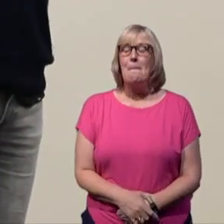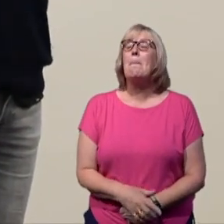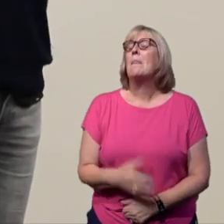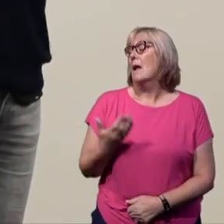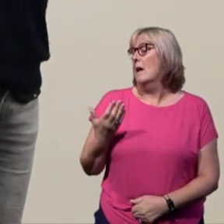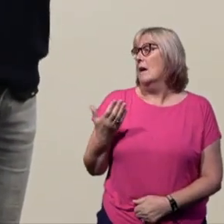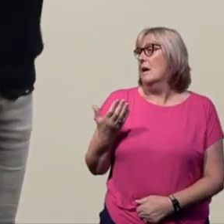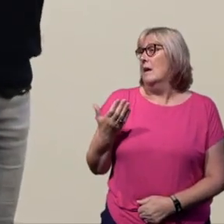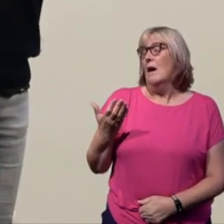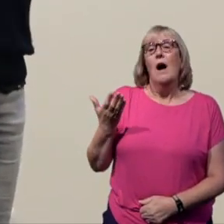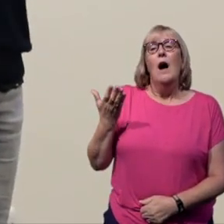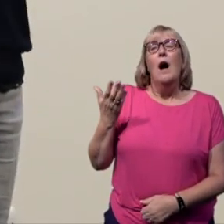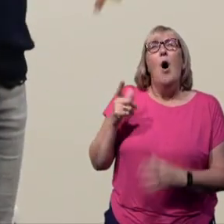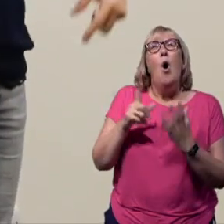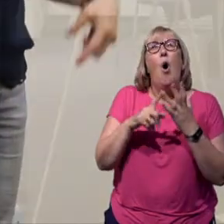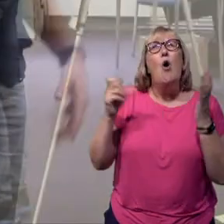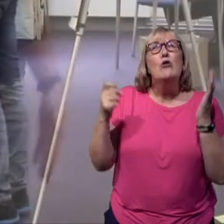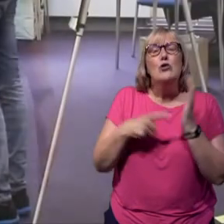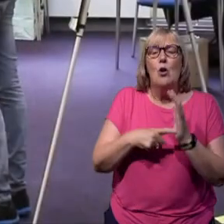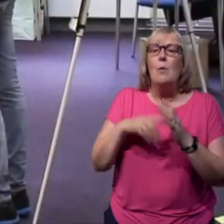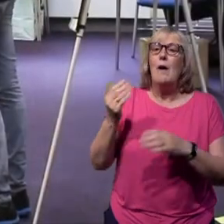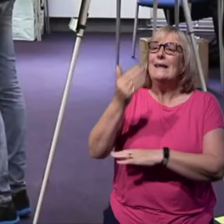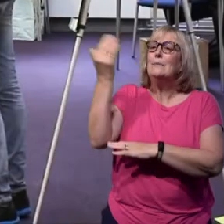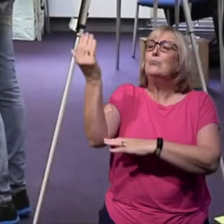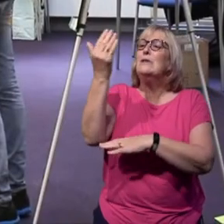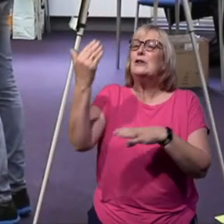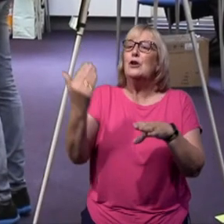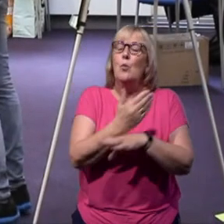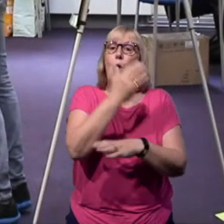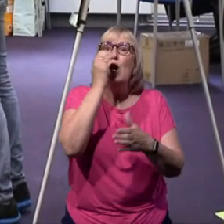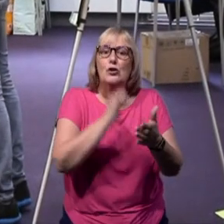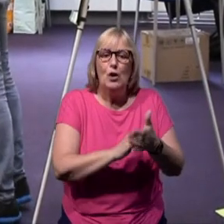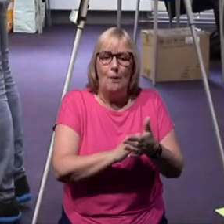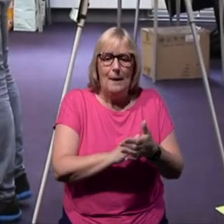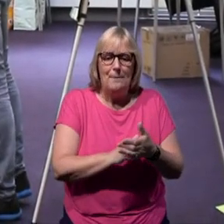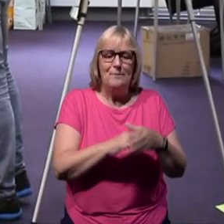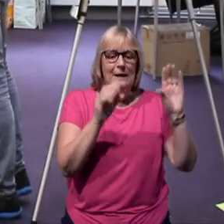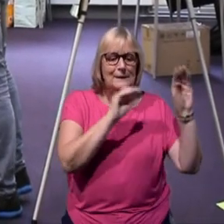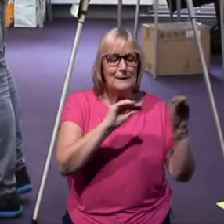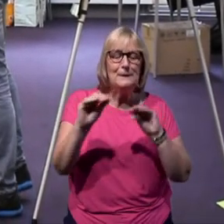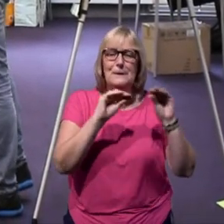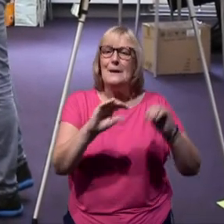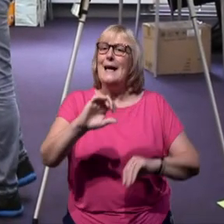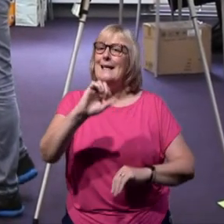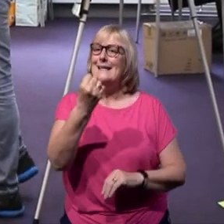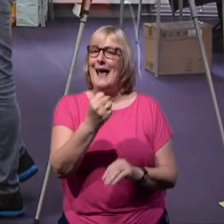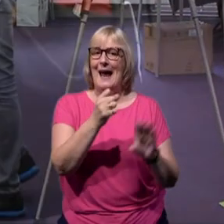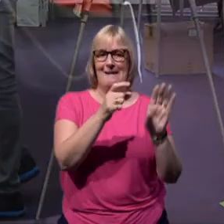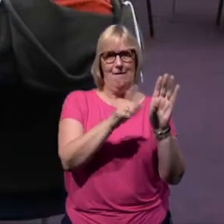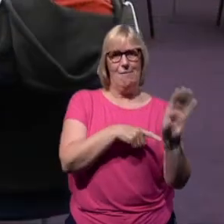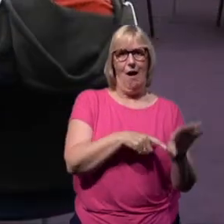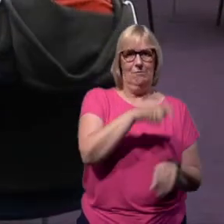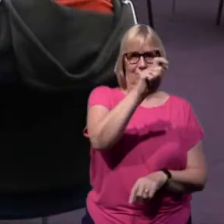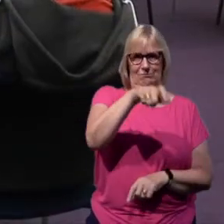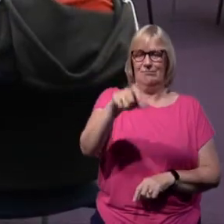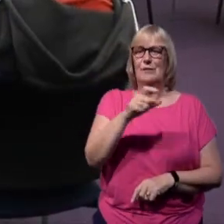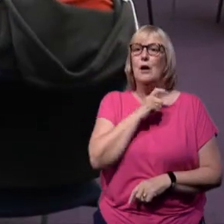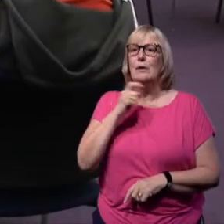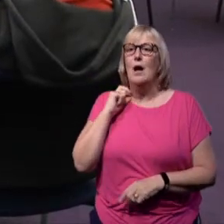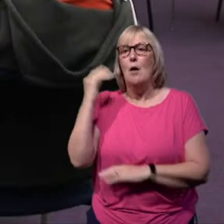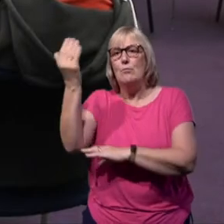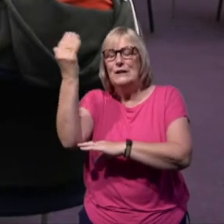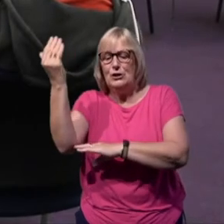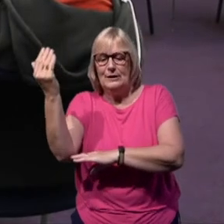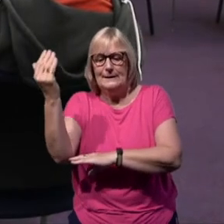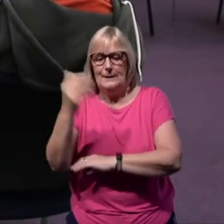just in October while it was still allowed, and we had 10 young preachers coming. And the person running the workshop